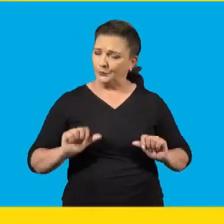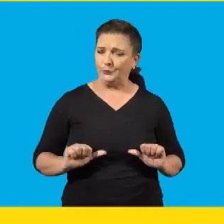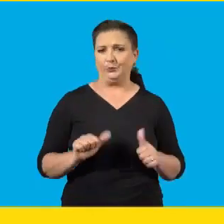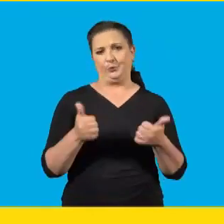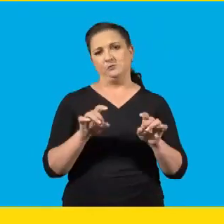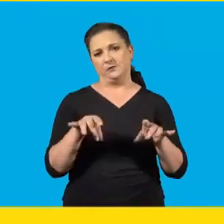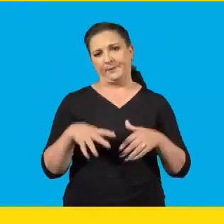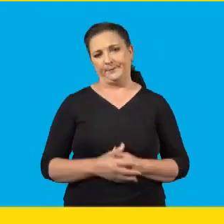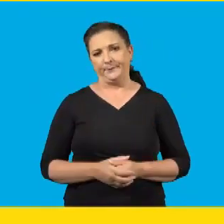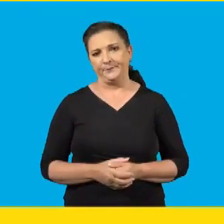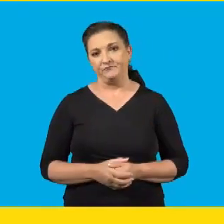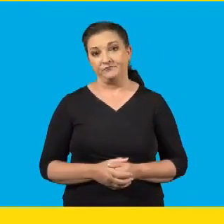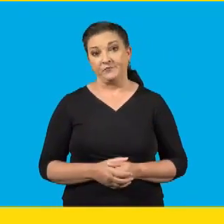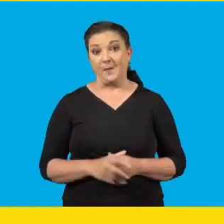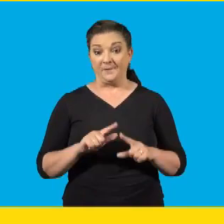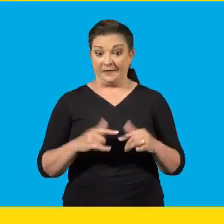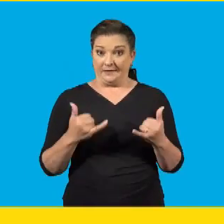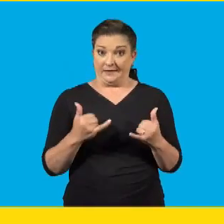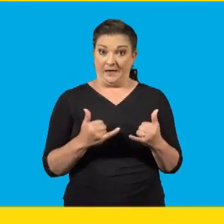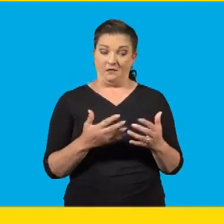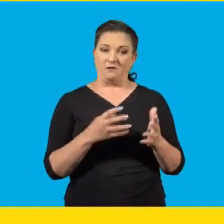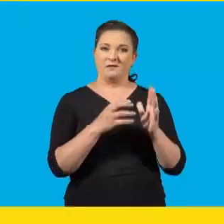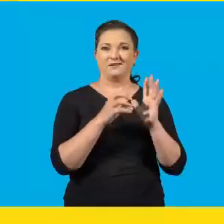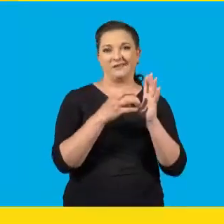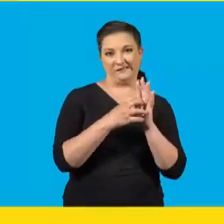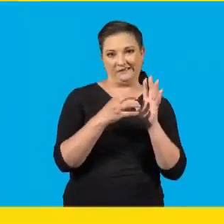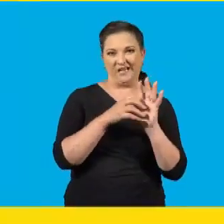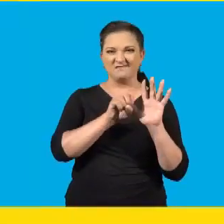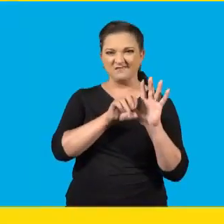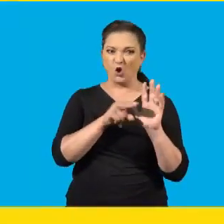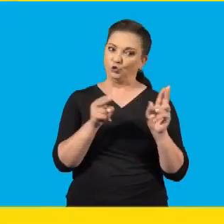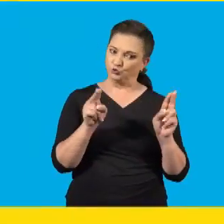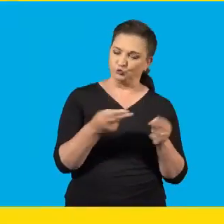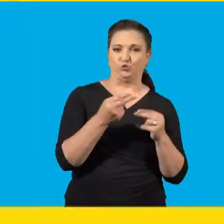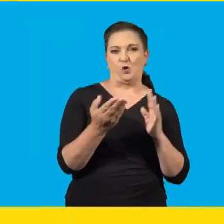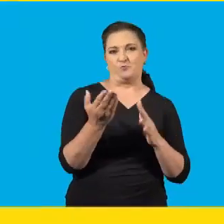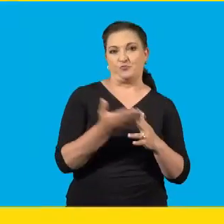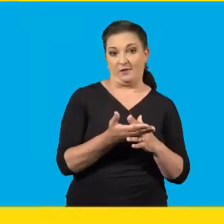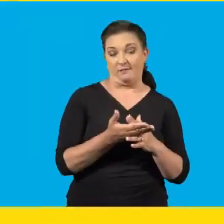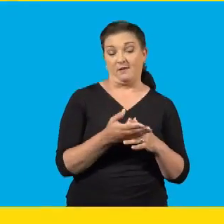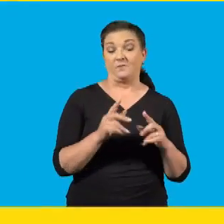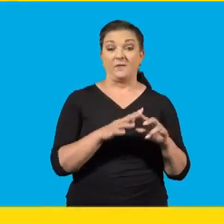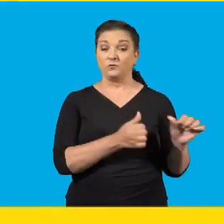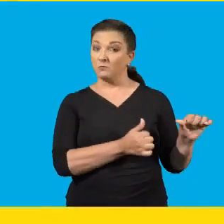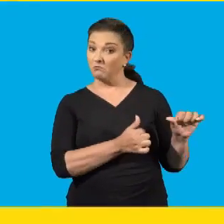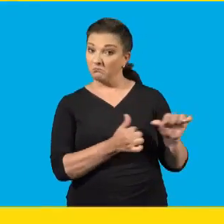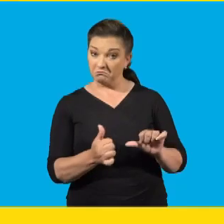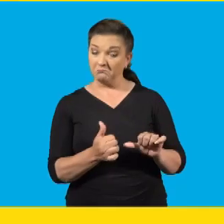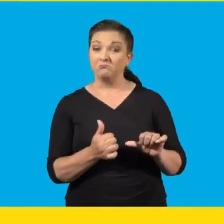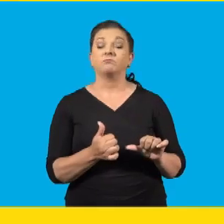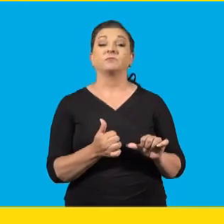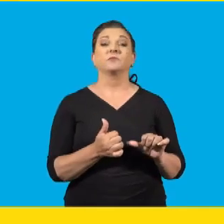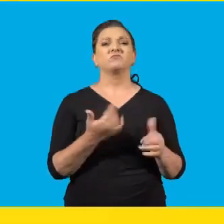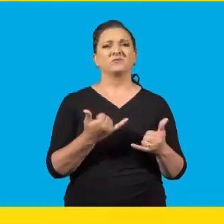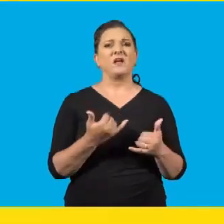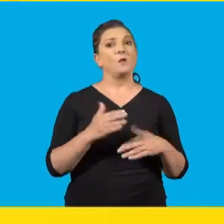very well in your exams. We are going to break for another very short commercial break, and when we come back, we